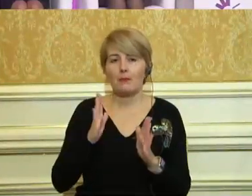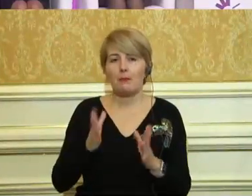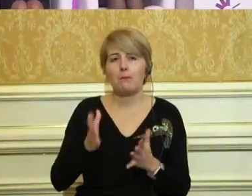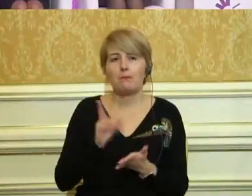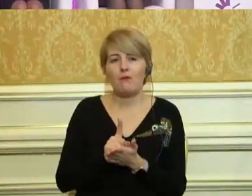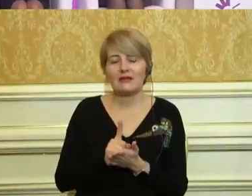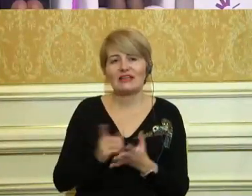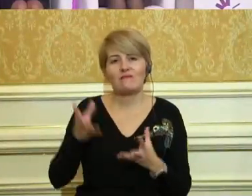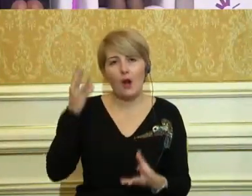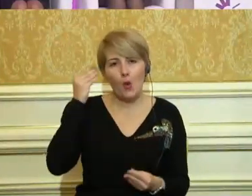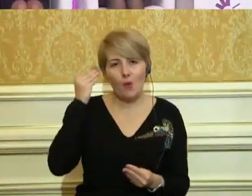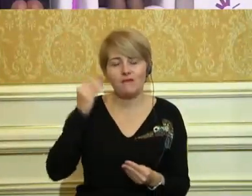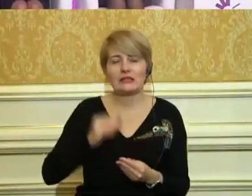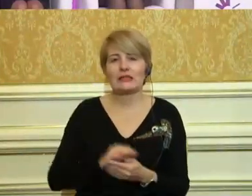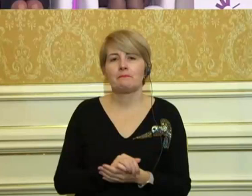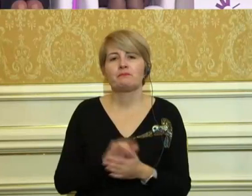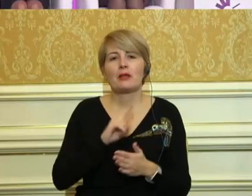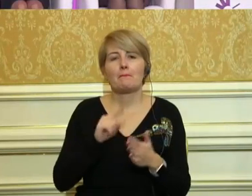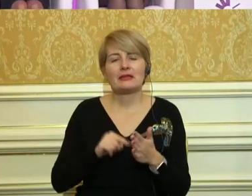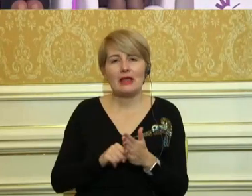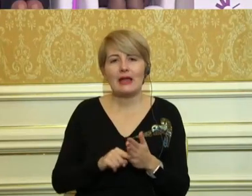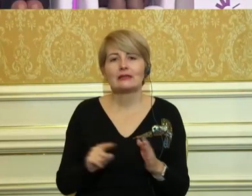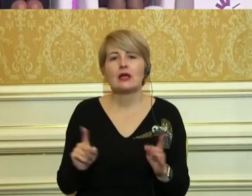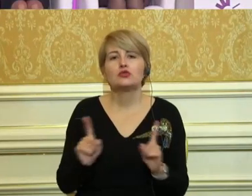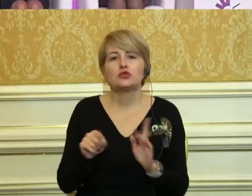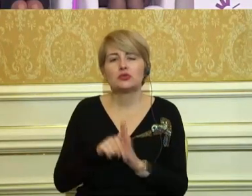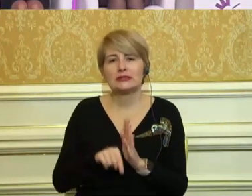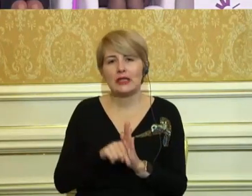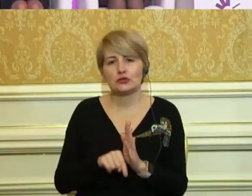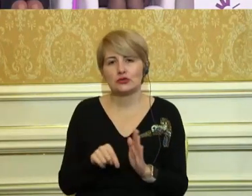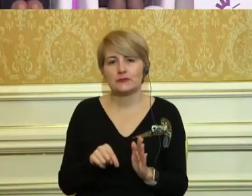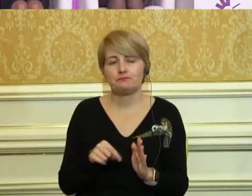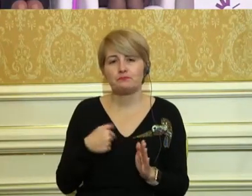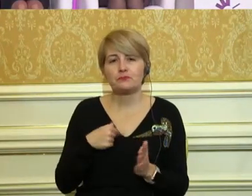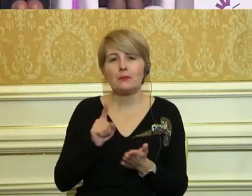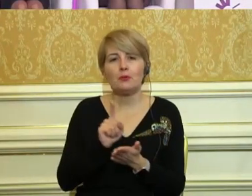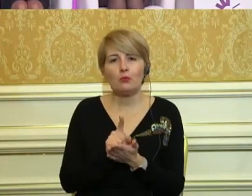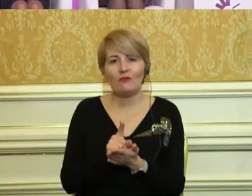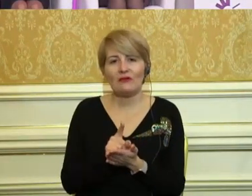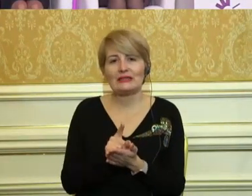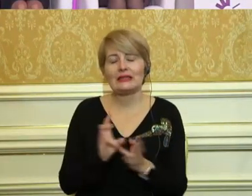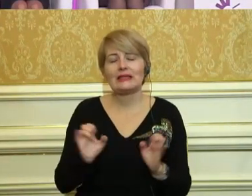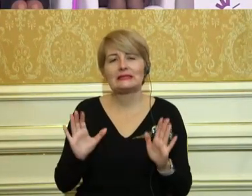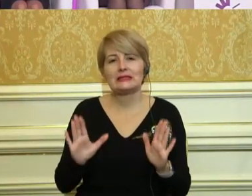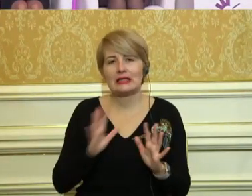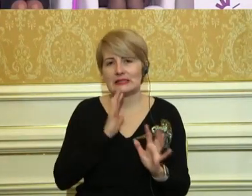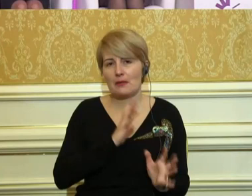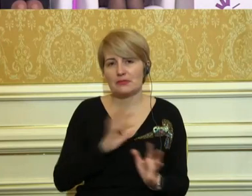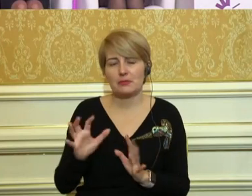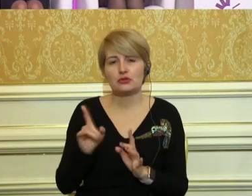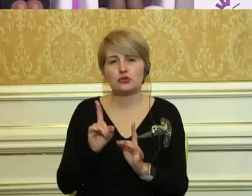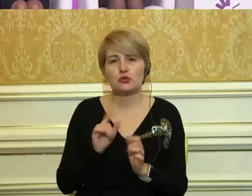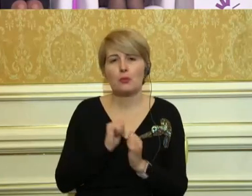take into consideration the issue of genders equalities. And what does it mean? We should